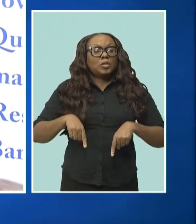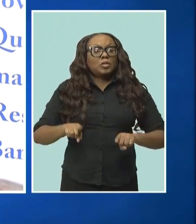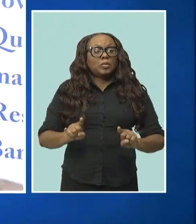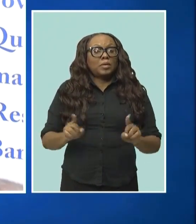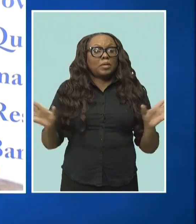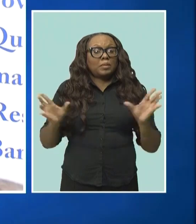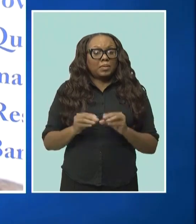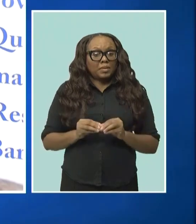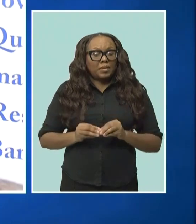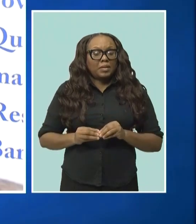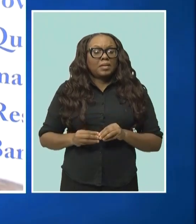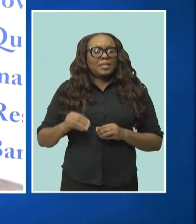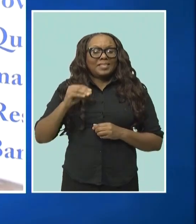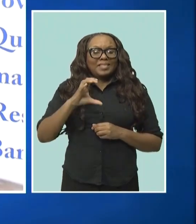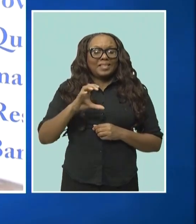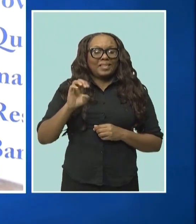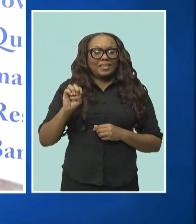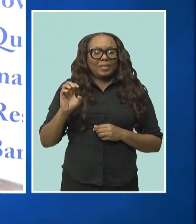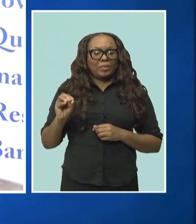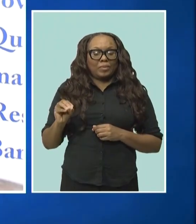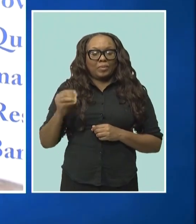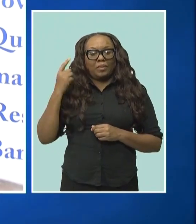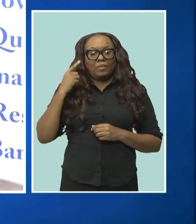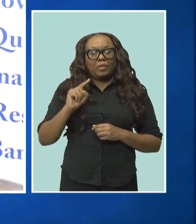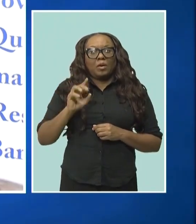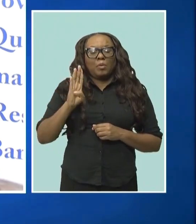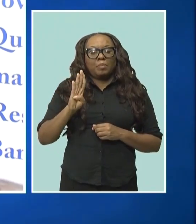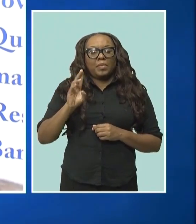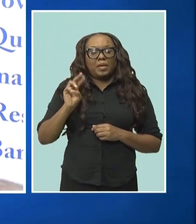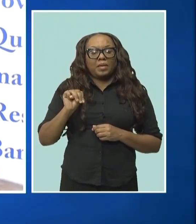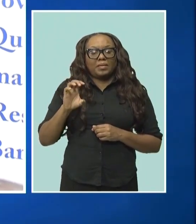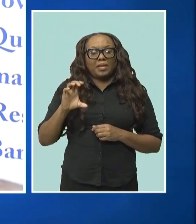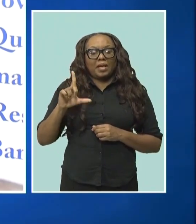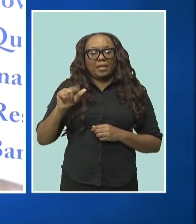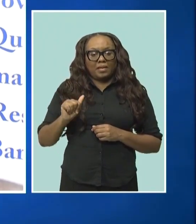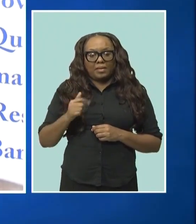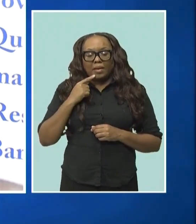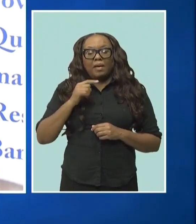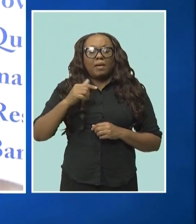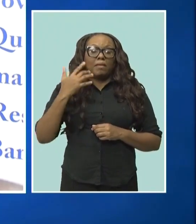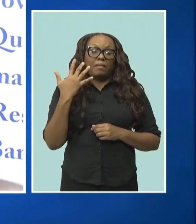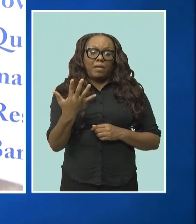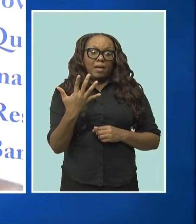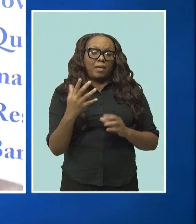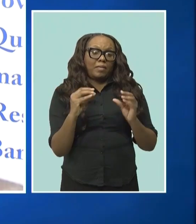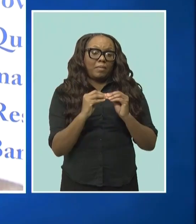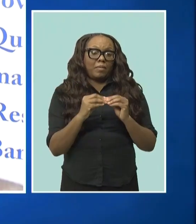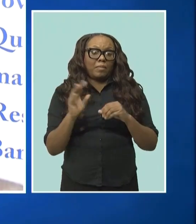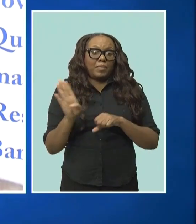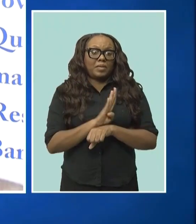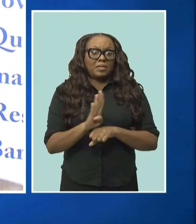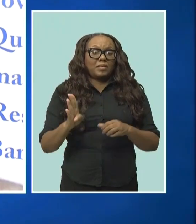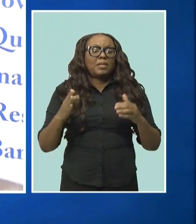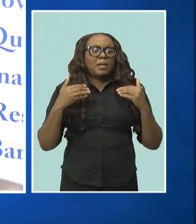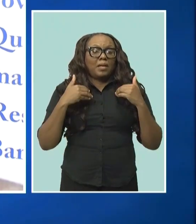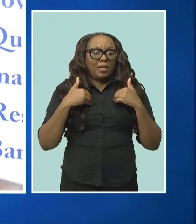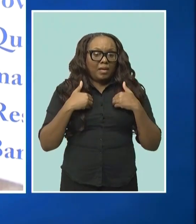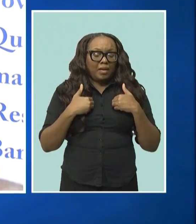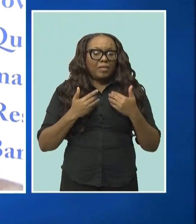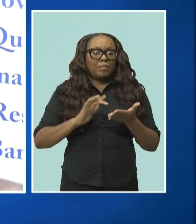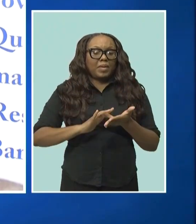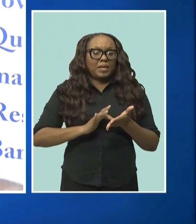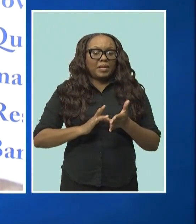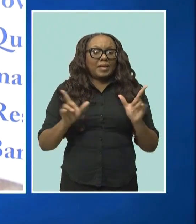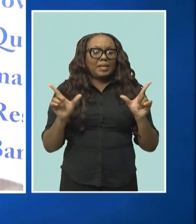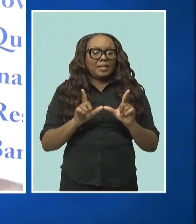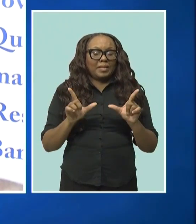Shanika Roberts-Odell, revealed that 5 more businesses have been awarded medicinal cannabis licenses, up from 2